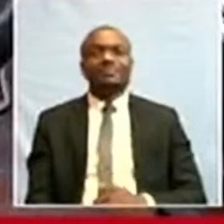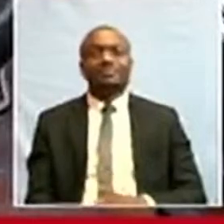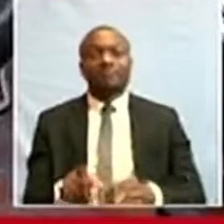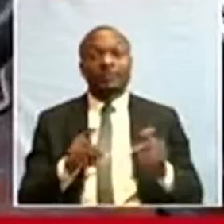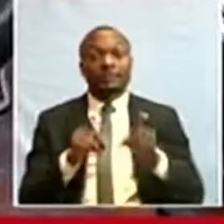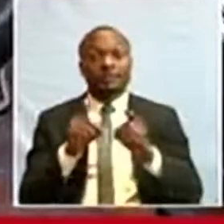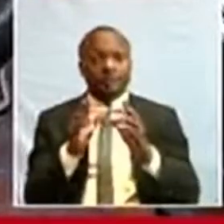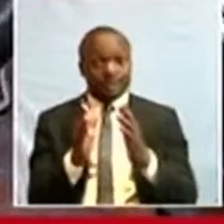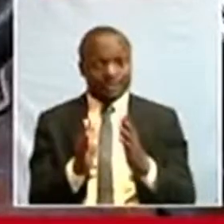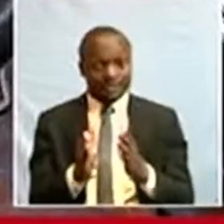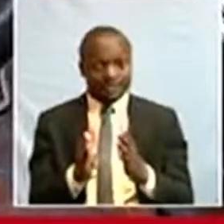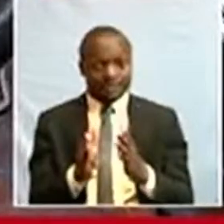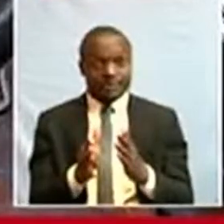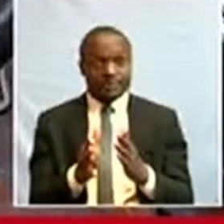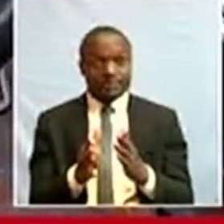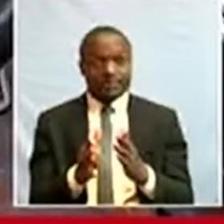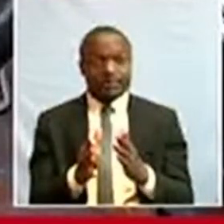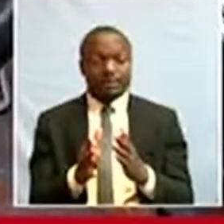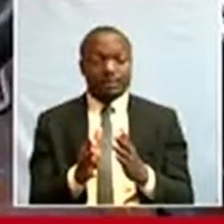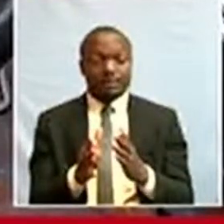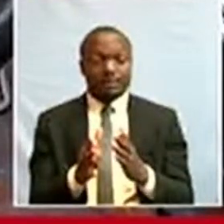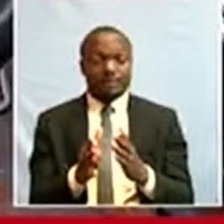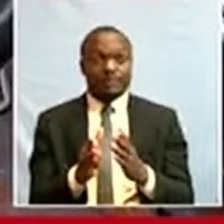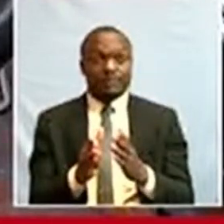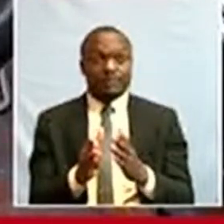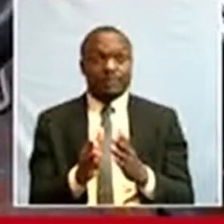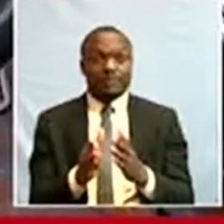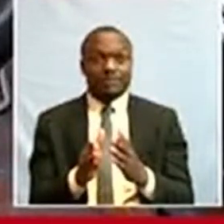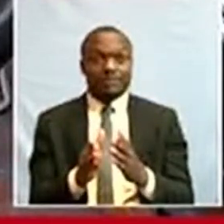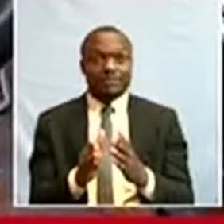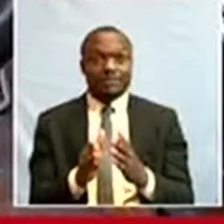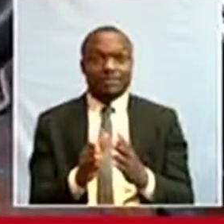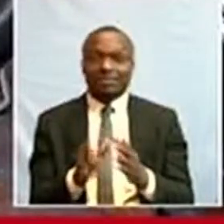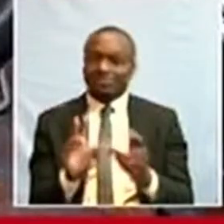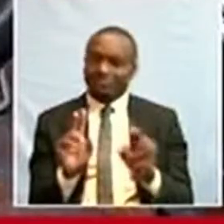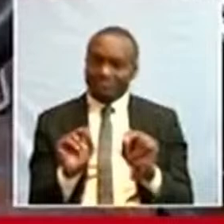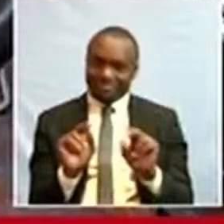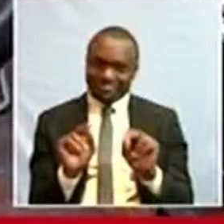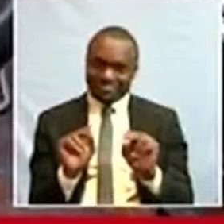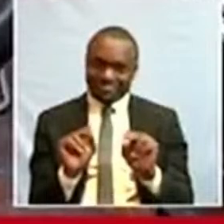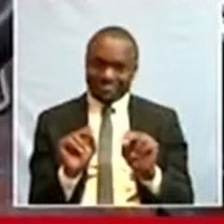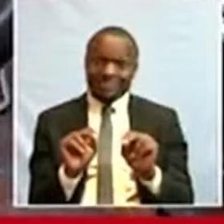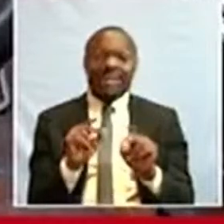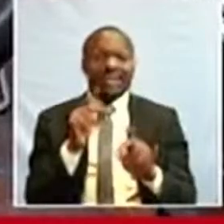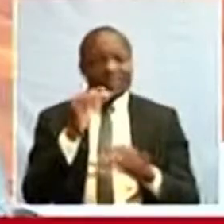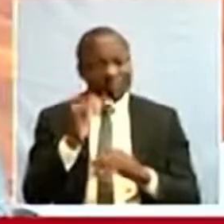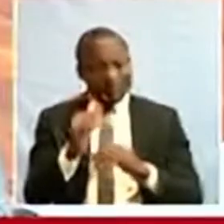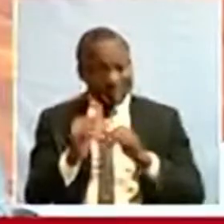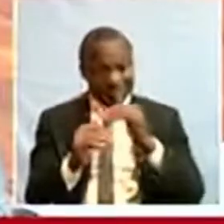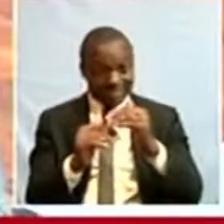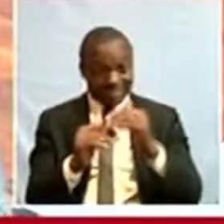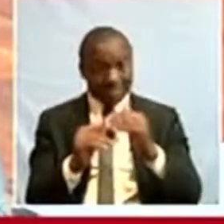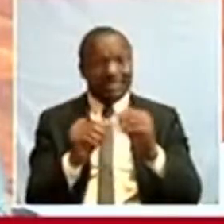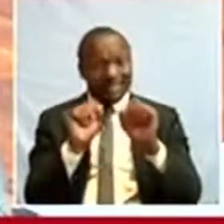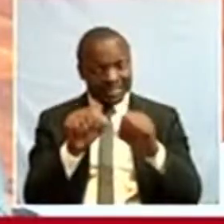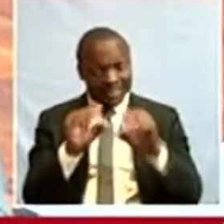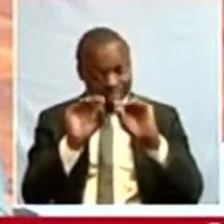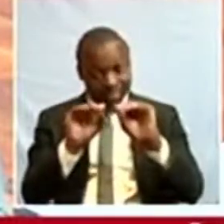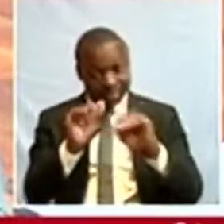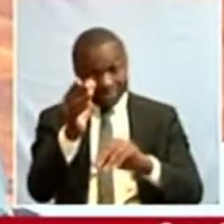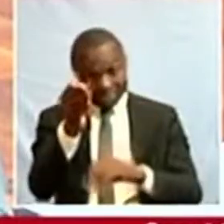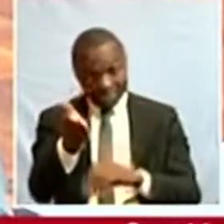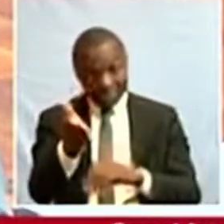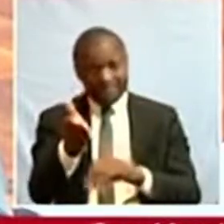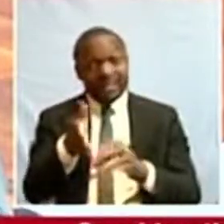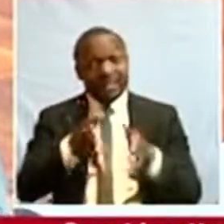Director, you are submitting to the answer committee. for the PS to the committee. No, the procedures, let me run you through.